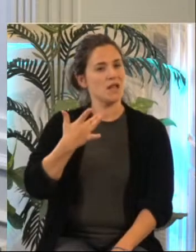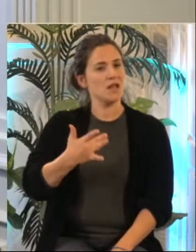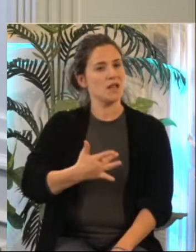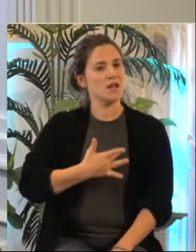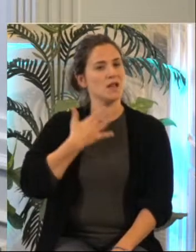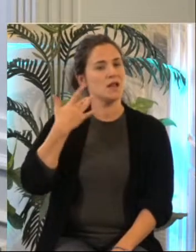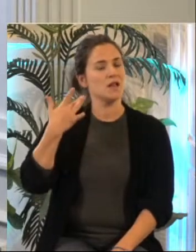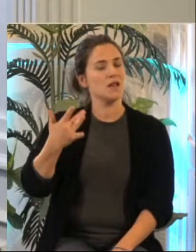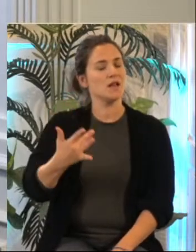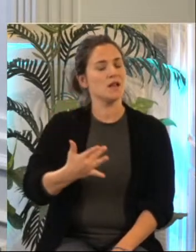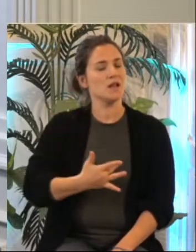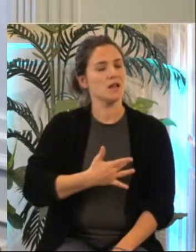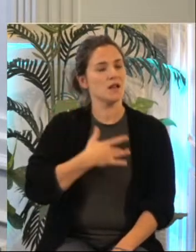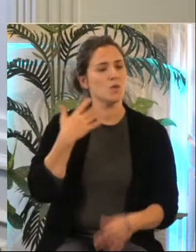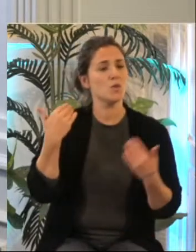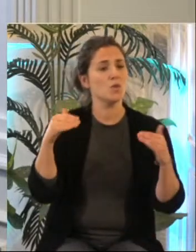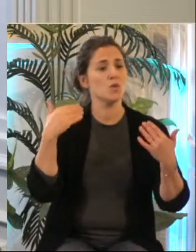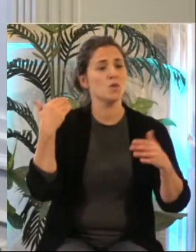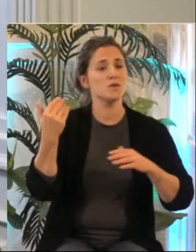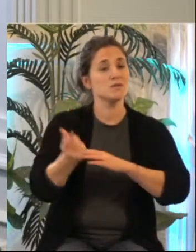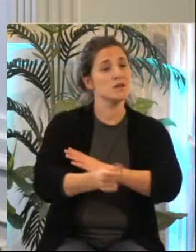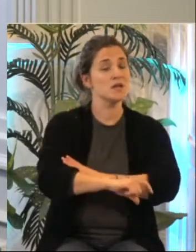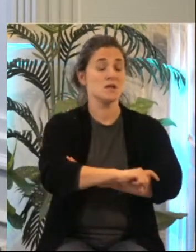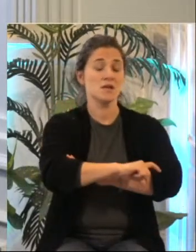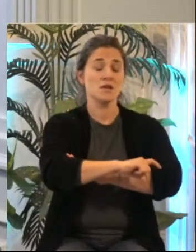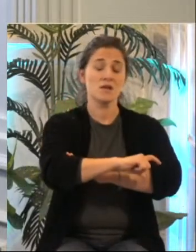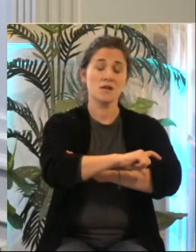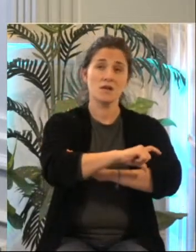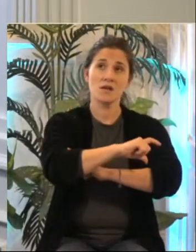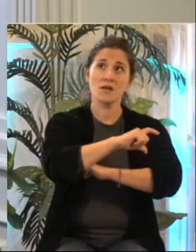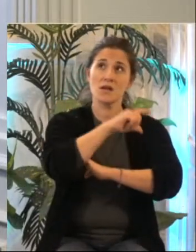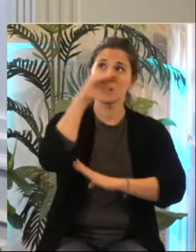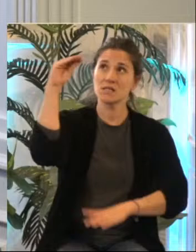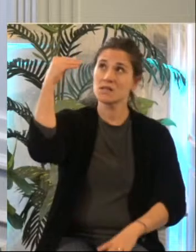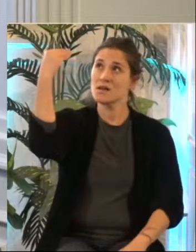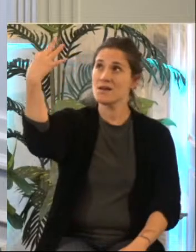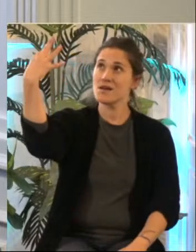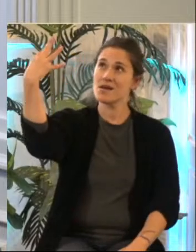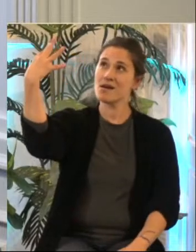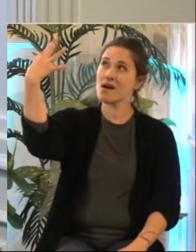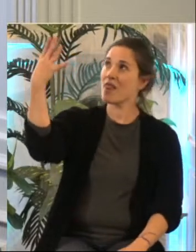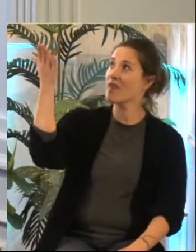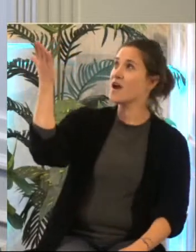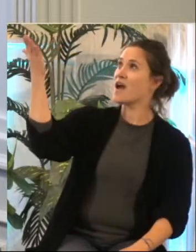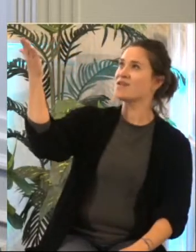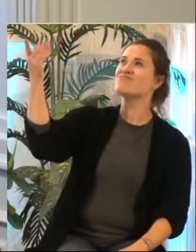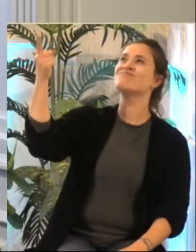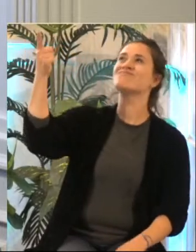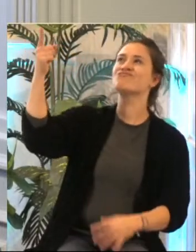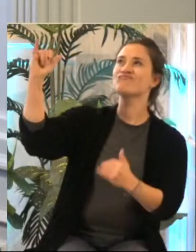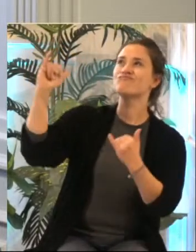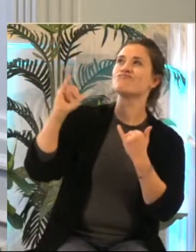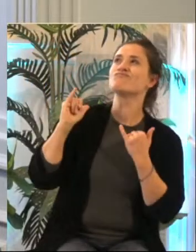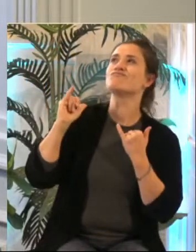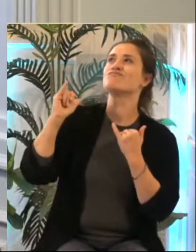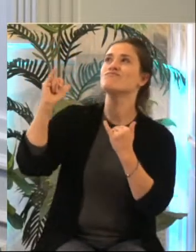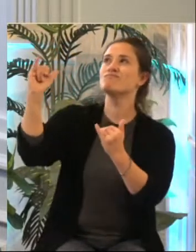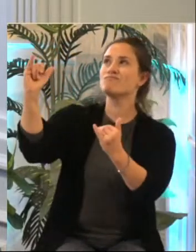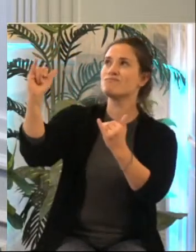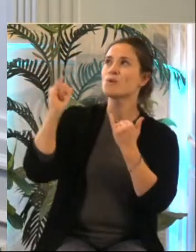Sun in the sky, you know how I feel.